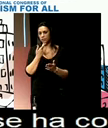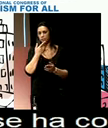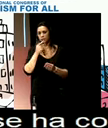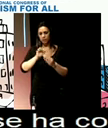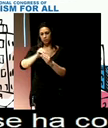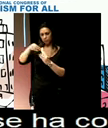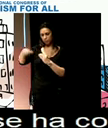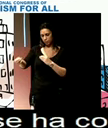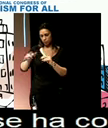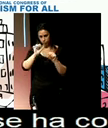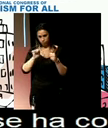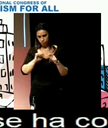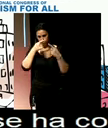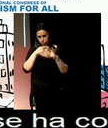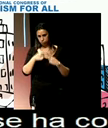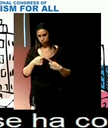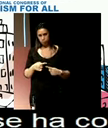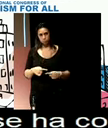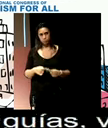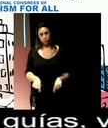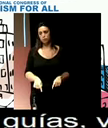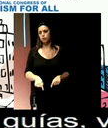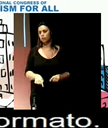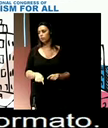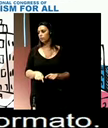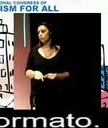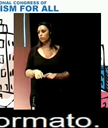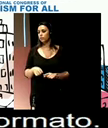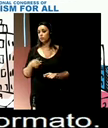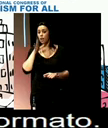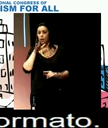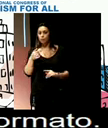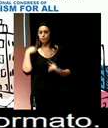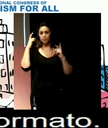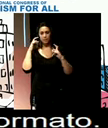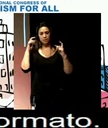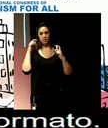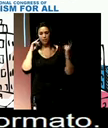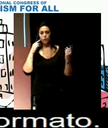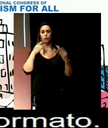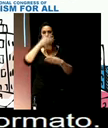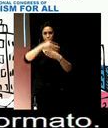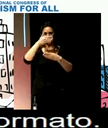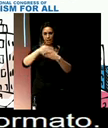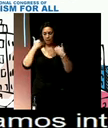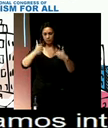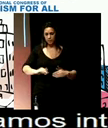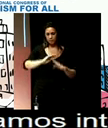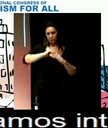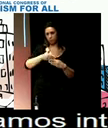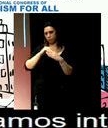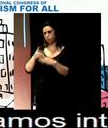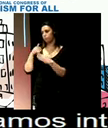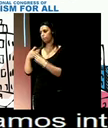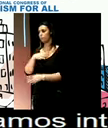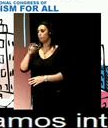with trying to eliminating physical barriers too. Let's see some photos. This